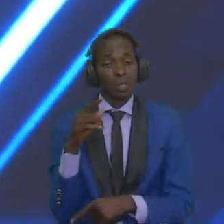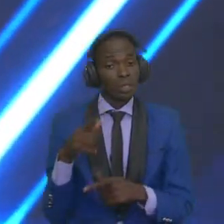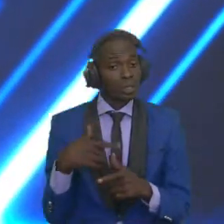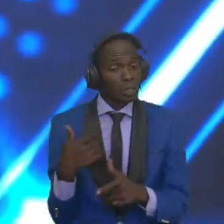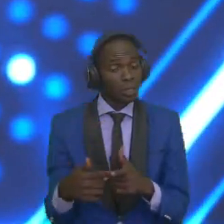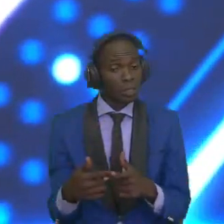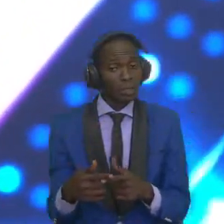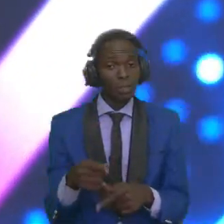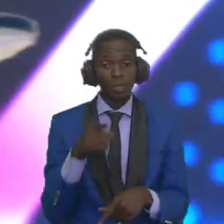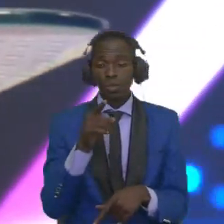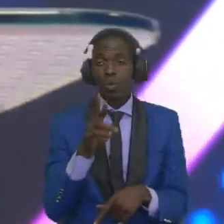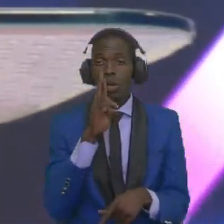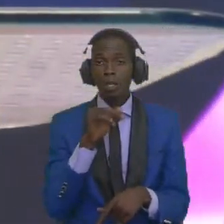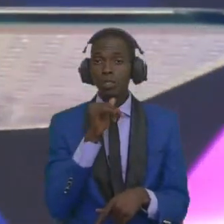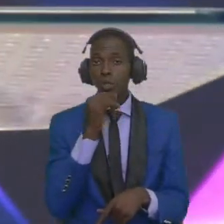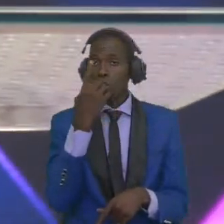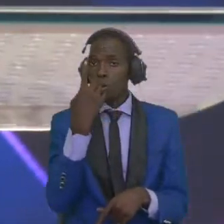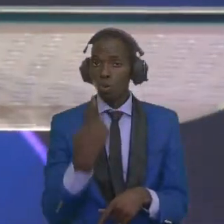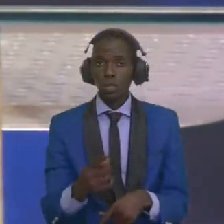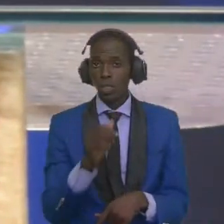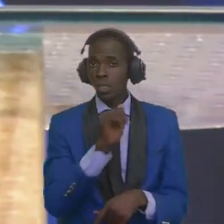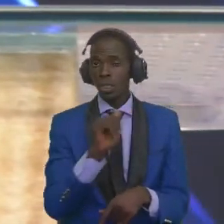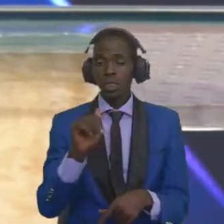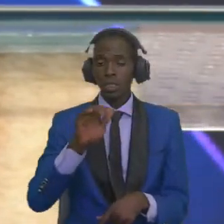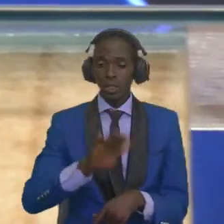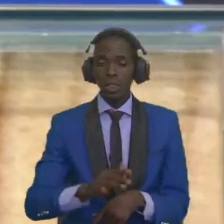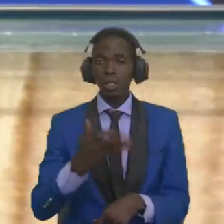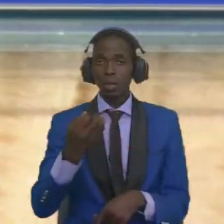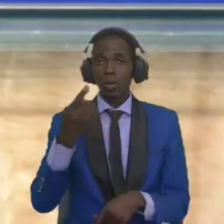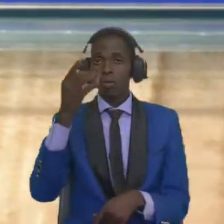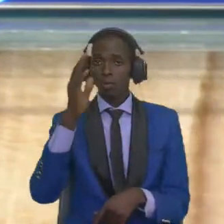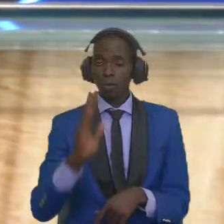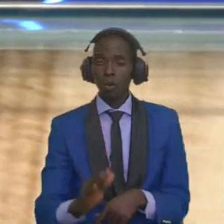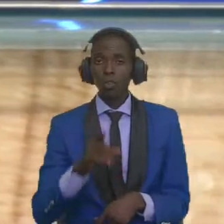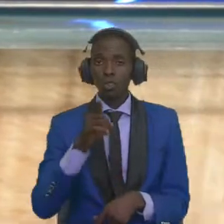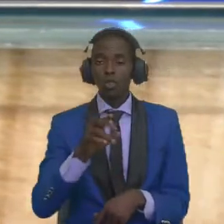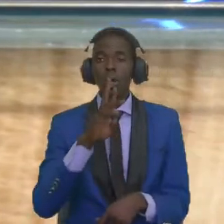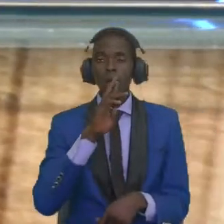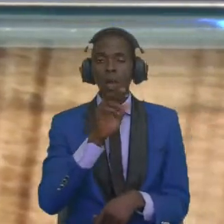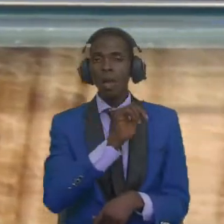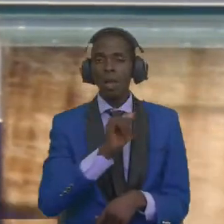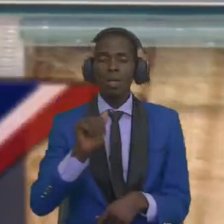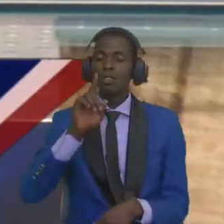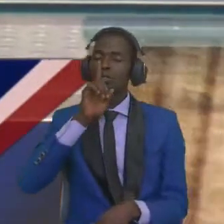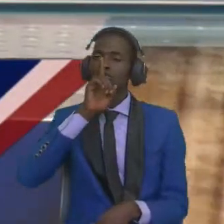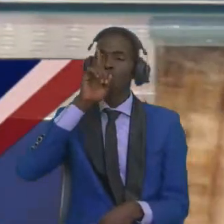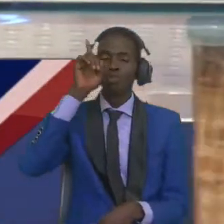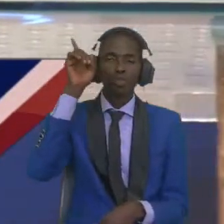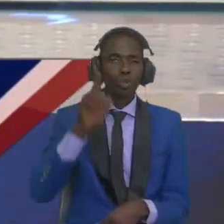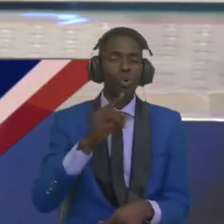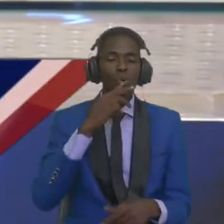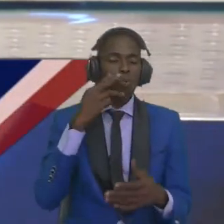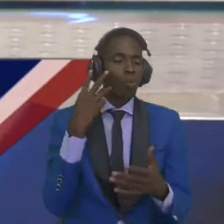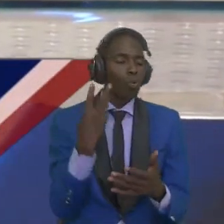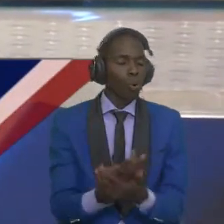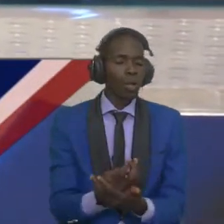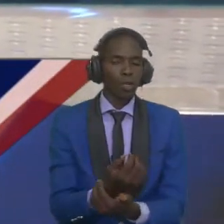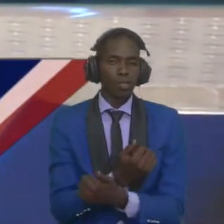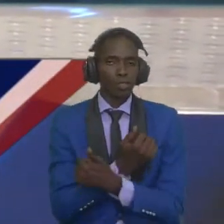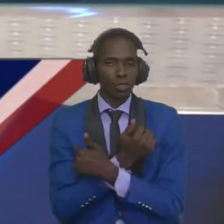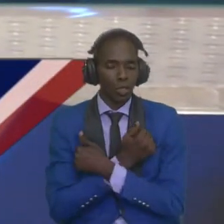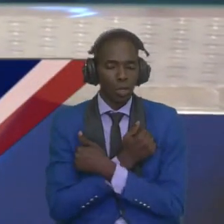you are not only a child of God, you are a real beloved of the Lord,